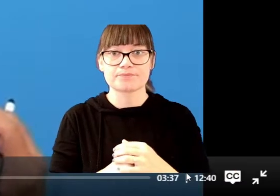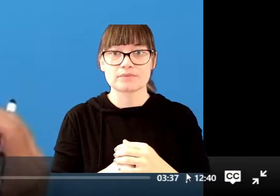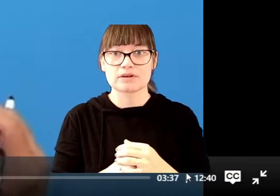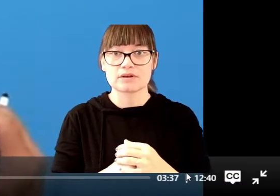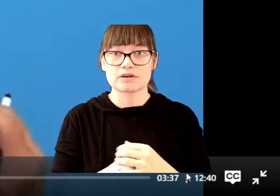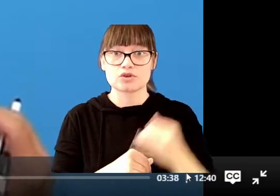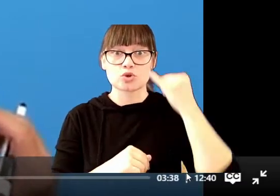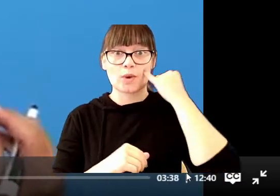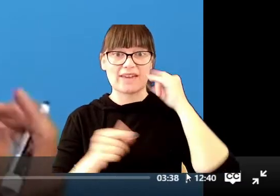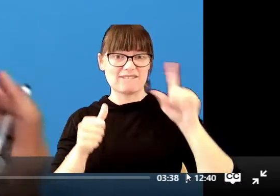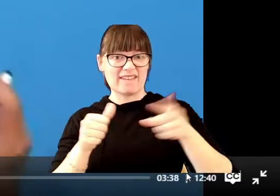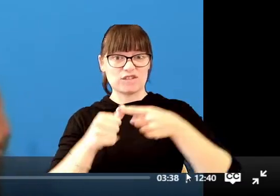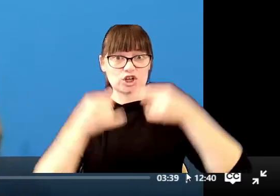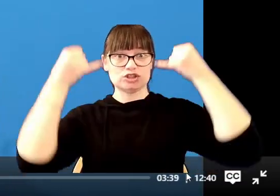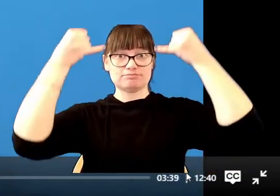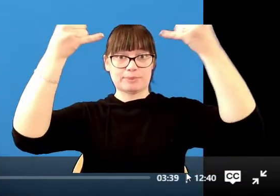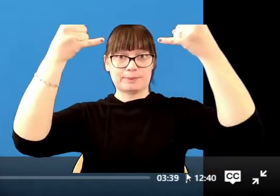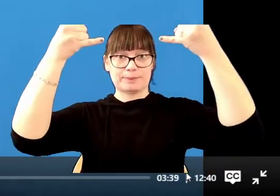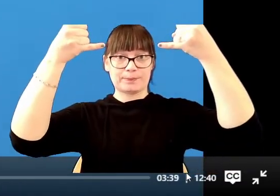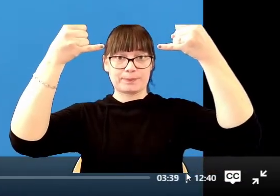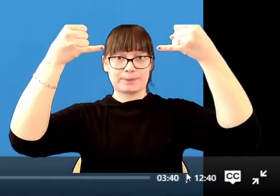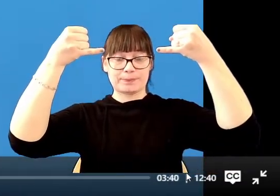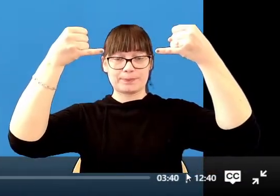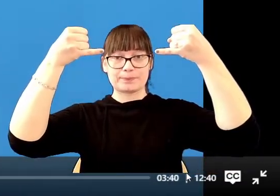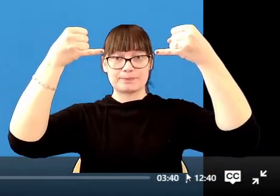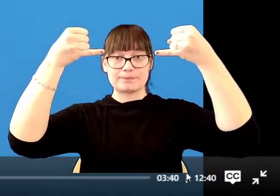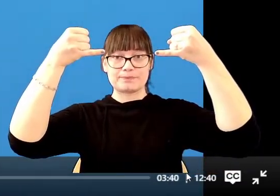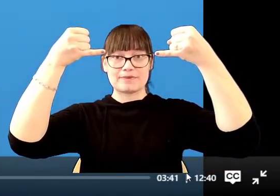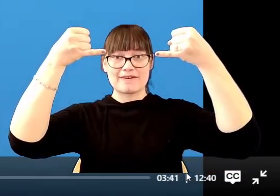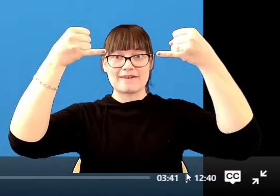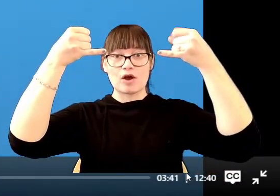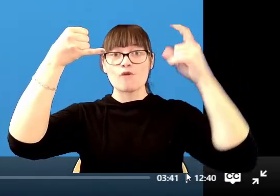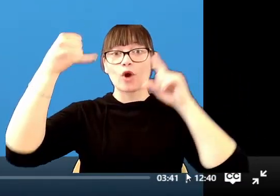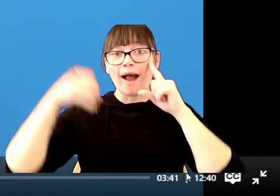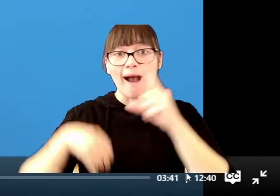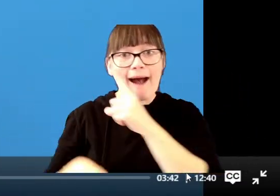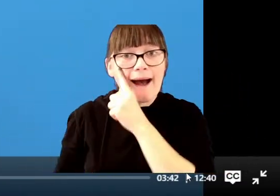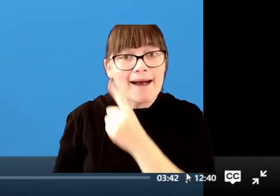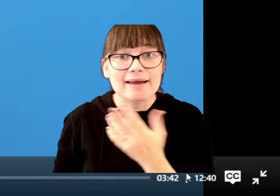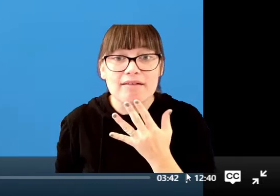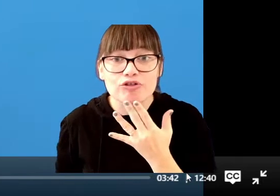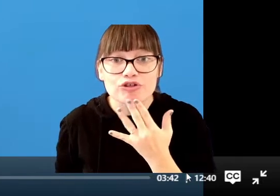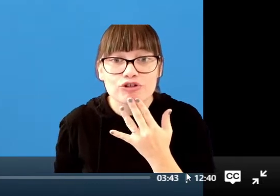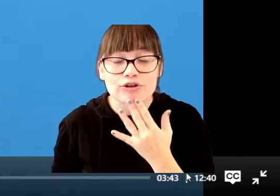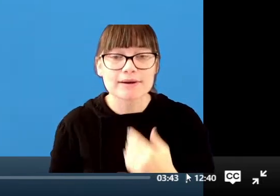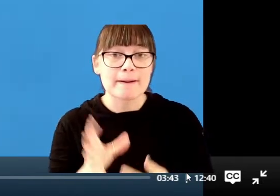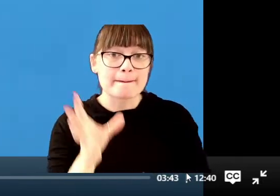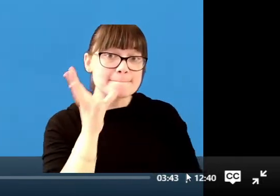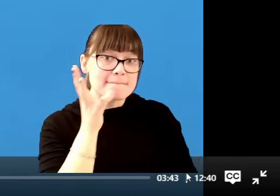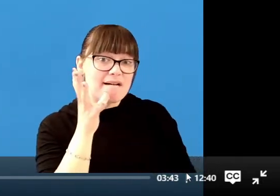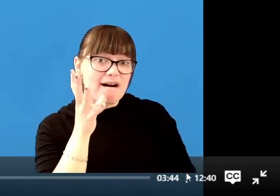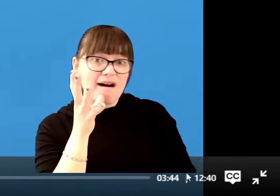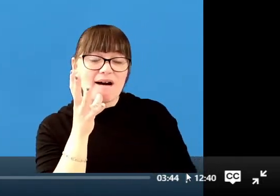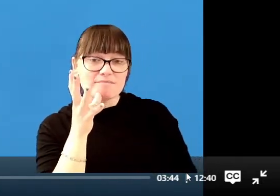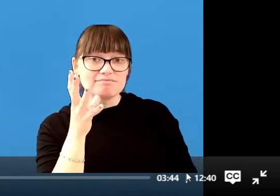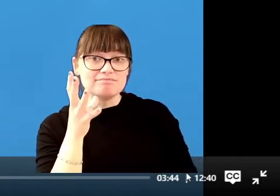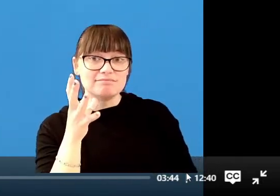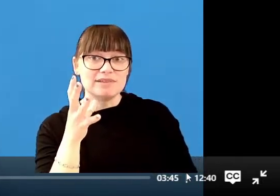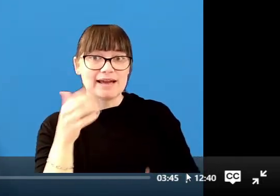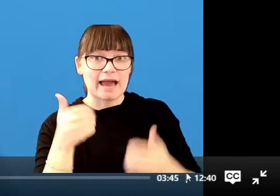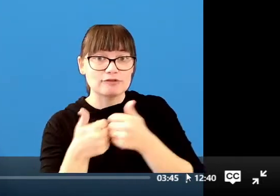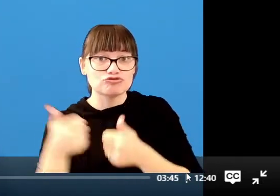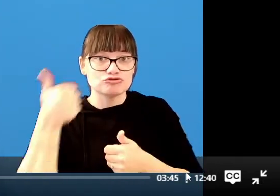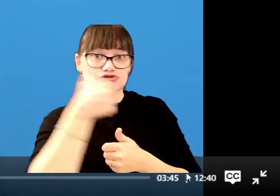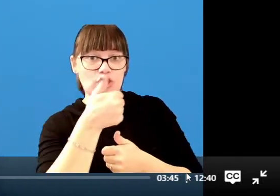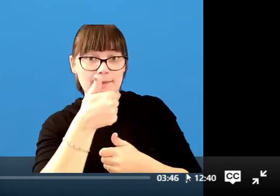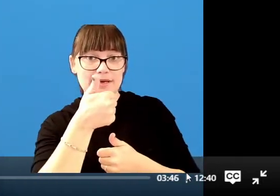up top here of chromosome 11, it deals with our eye color, mom may have given you a dominant